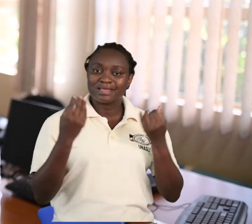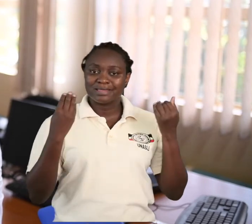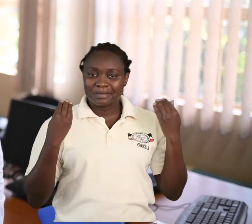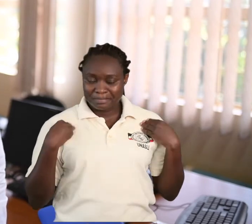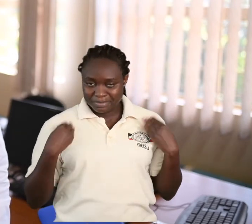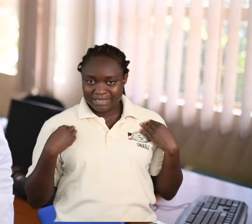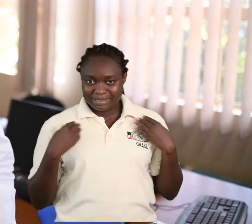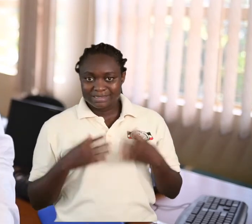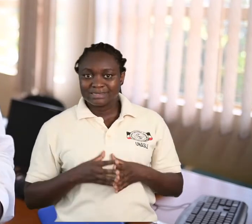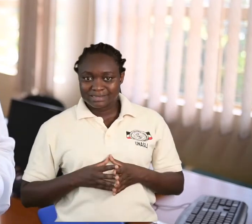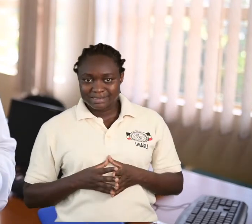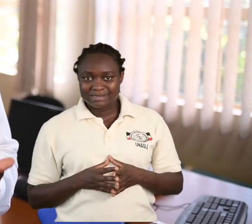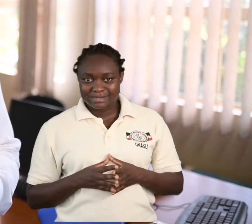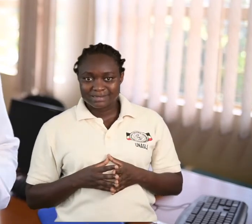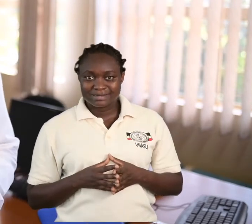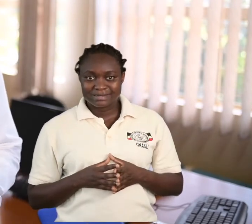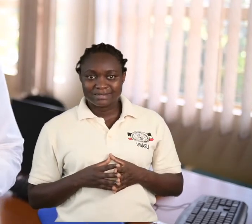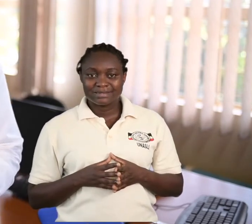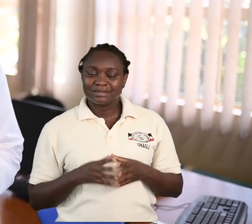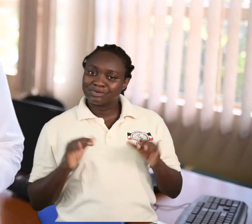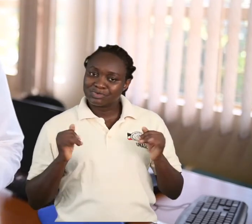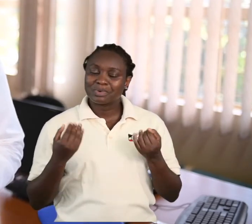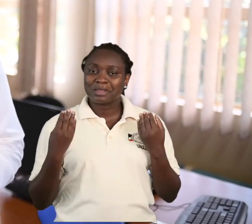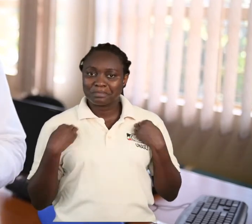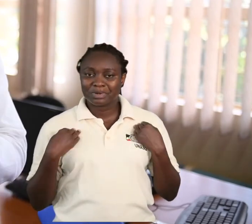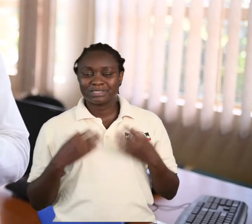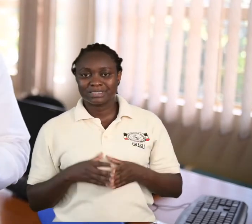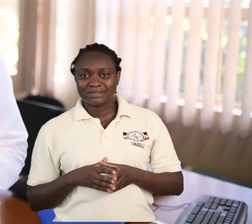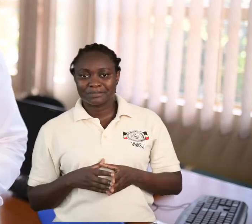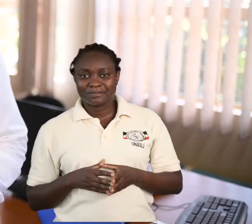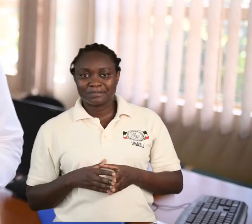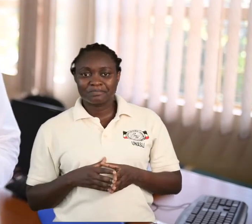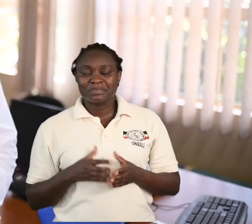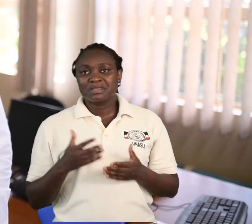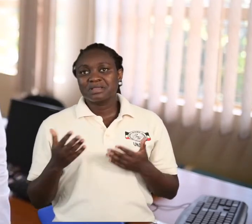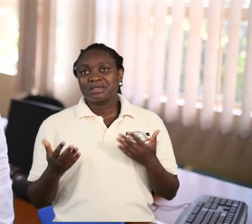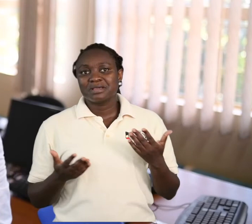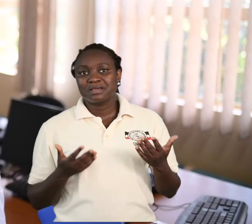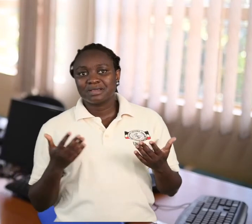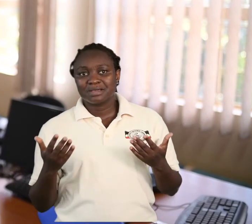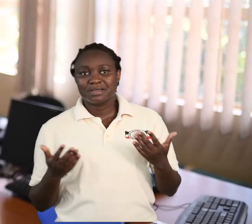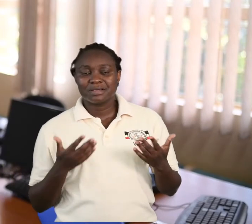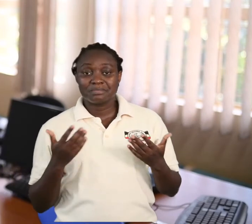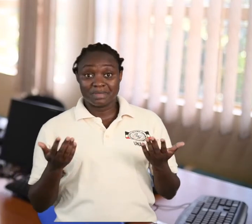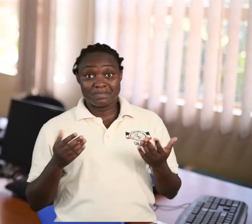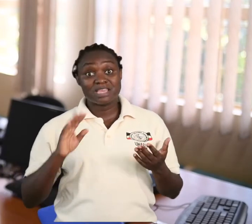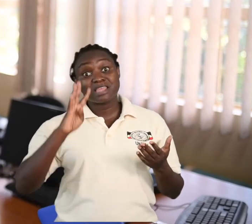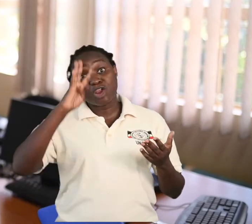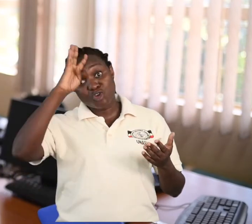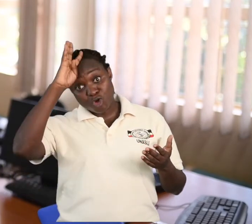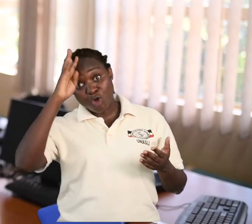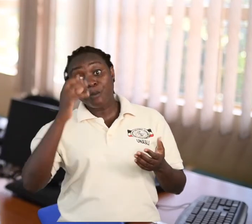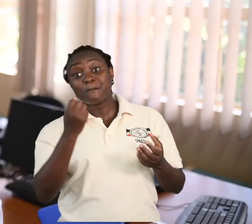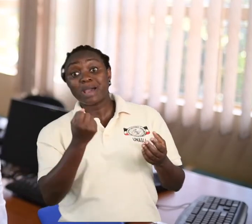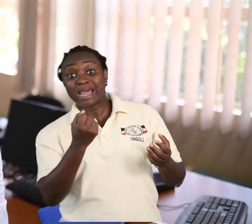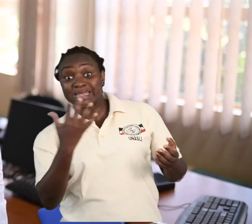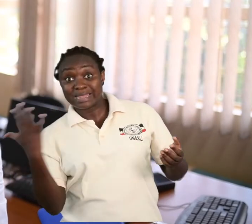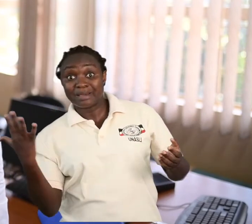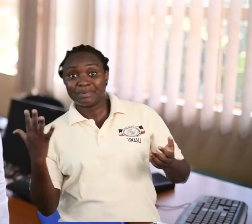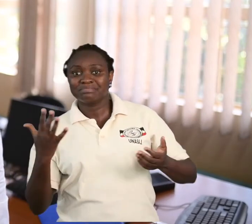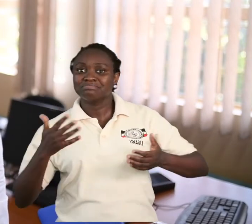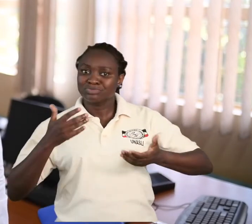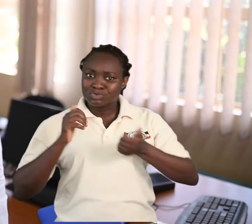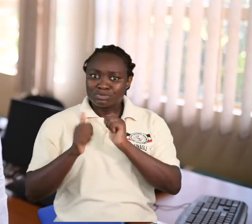form of a simple game. And you're going to call it the Roman numeral race.